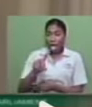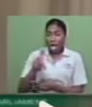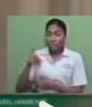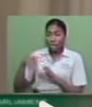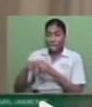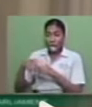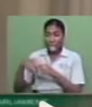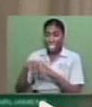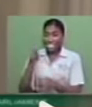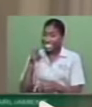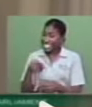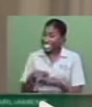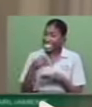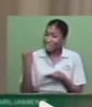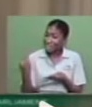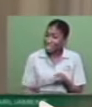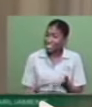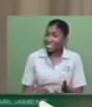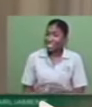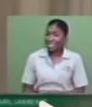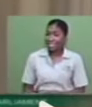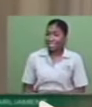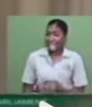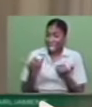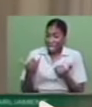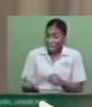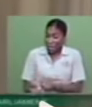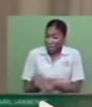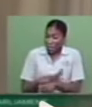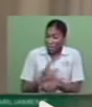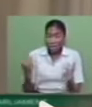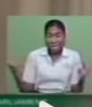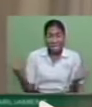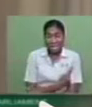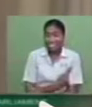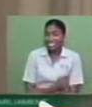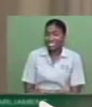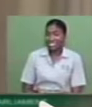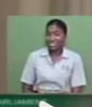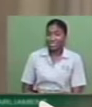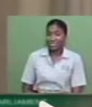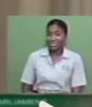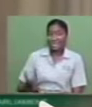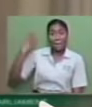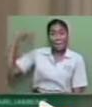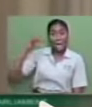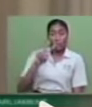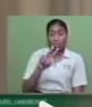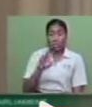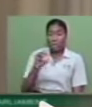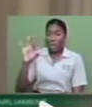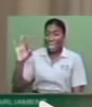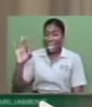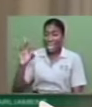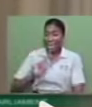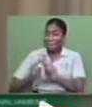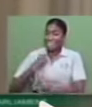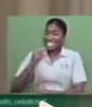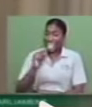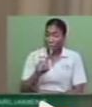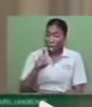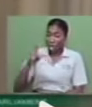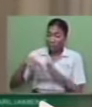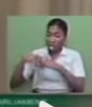these COVID times, it's even worse. If it was bad then, it is 1,000 times worse now in COVID. It is 1,000